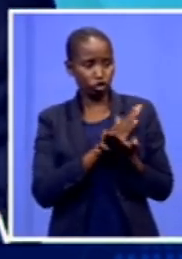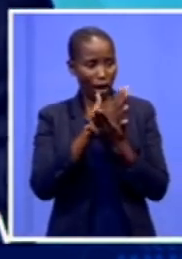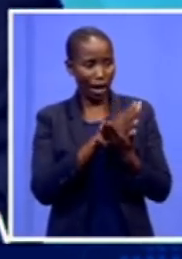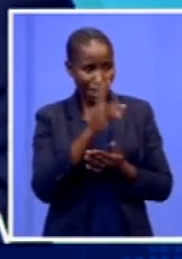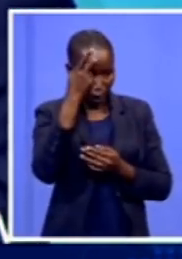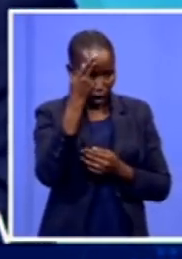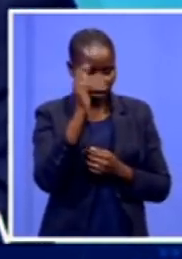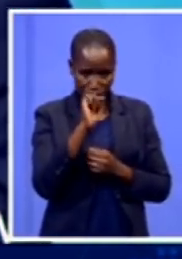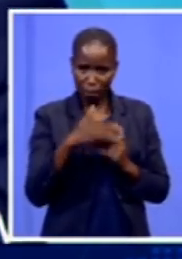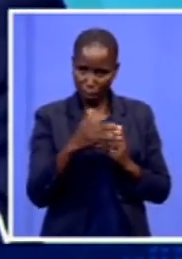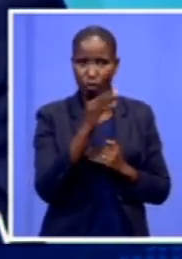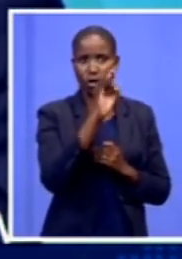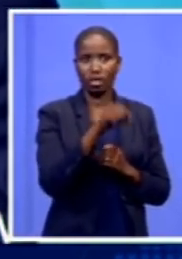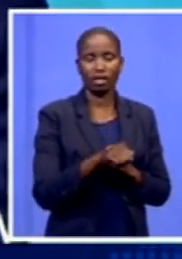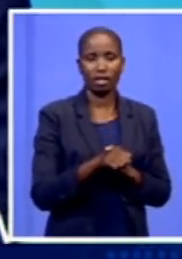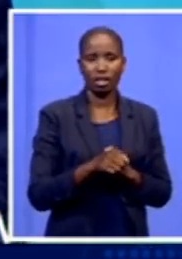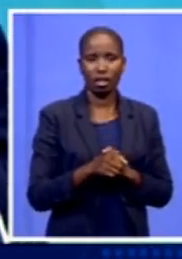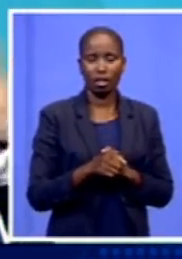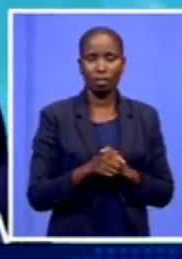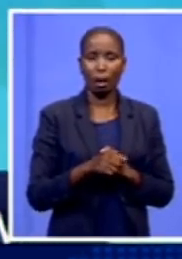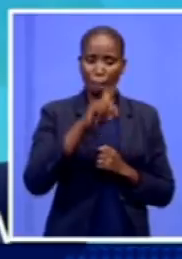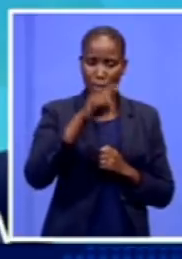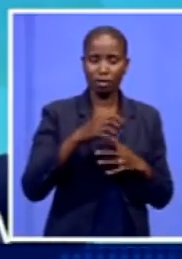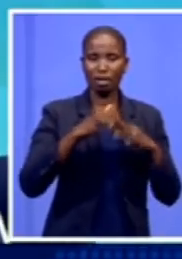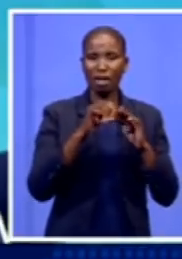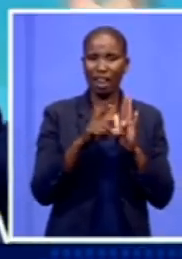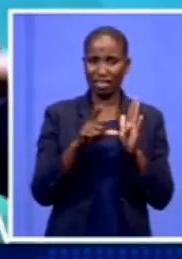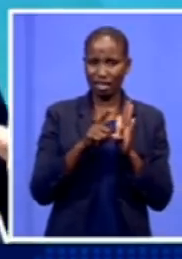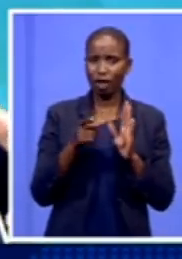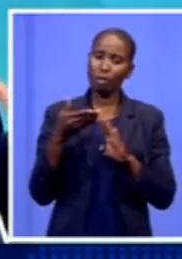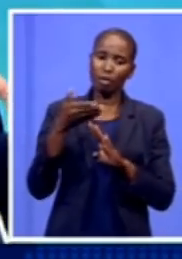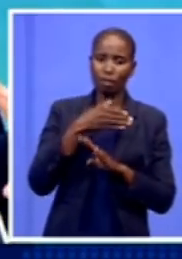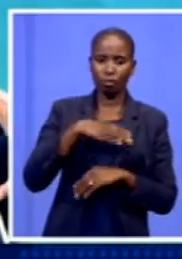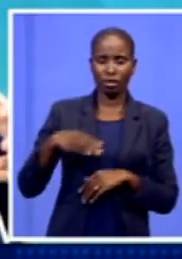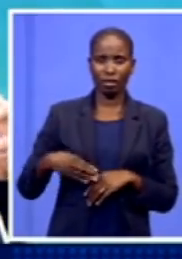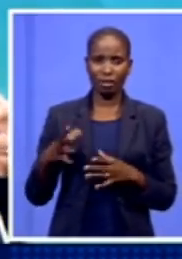compulsory licensing, as referred to by the President, is one way forward.